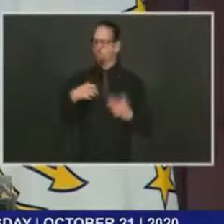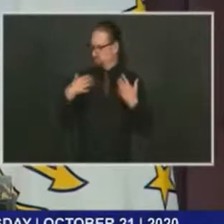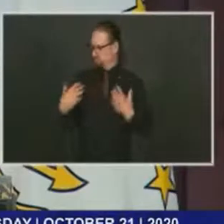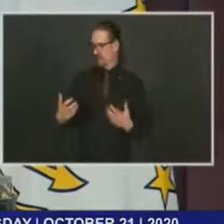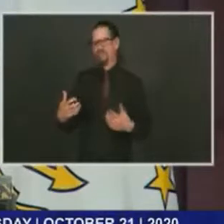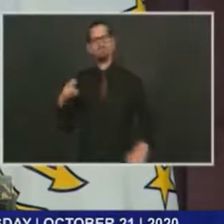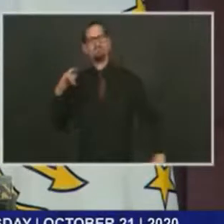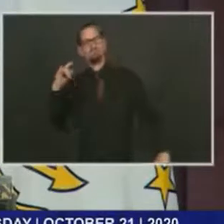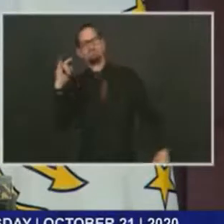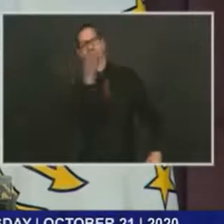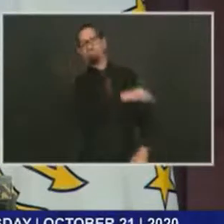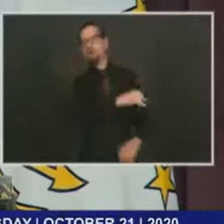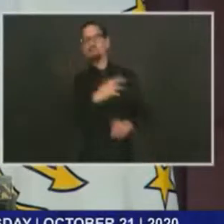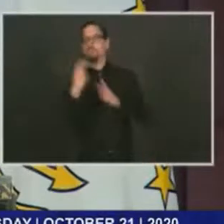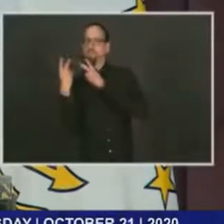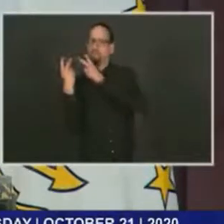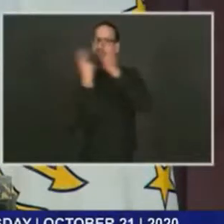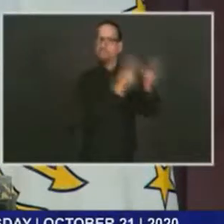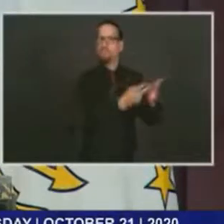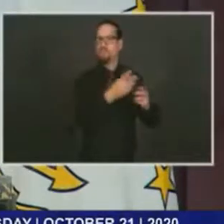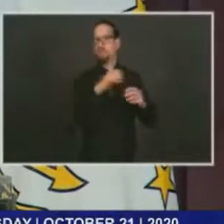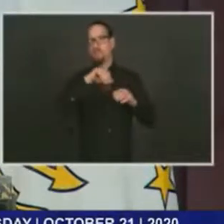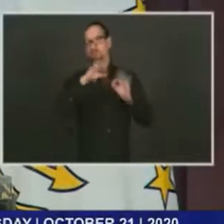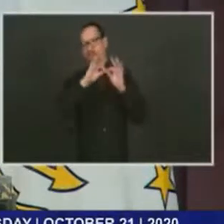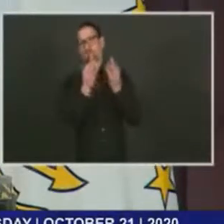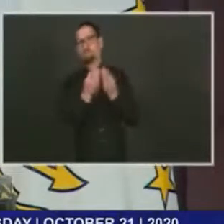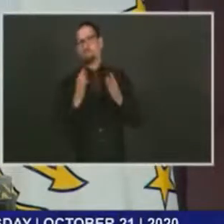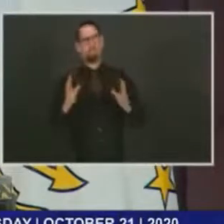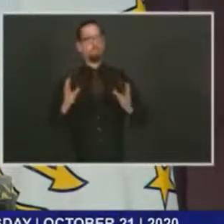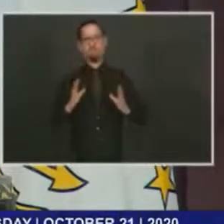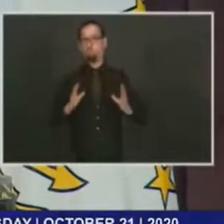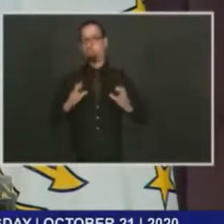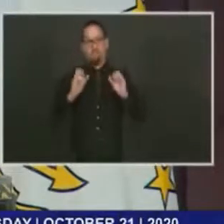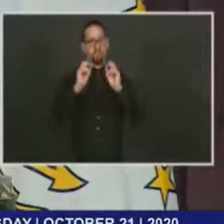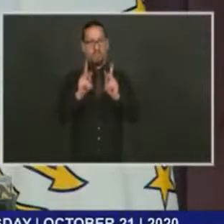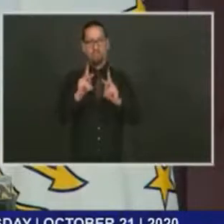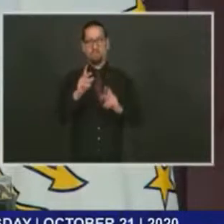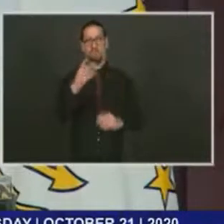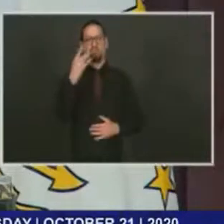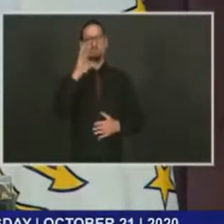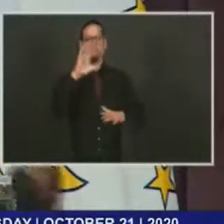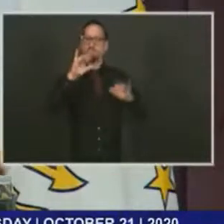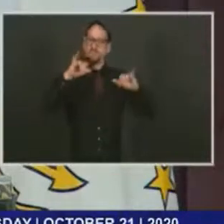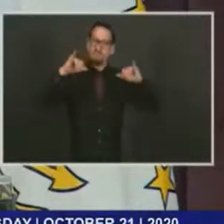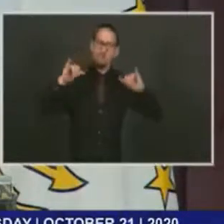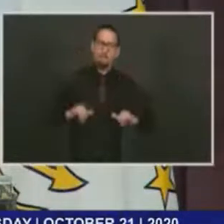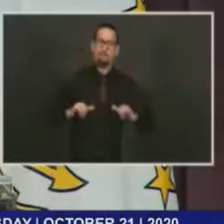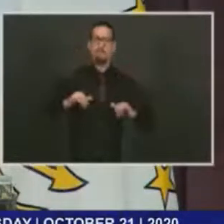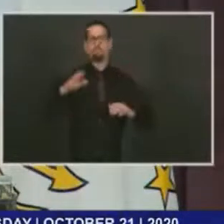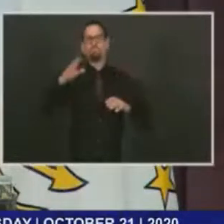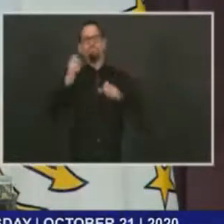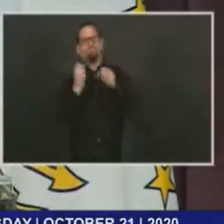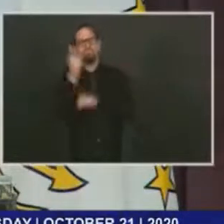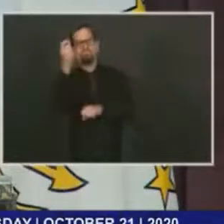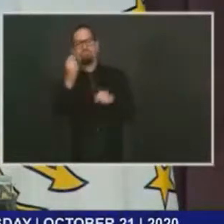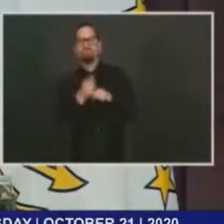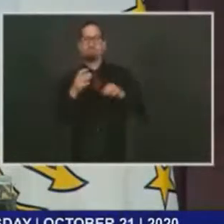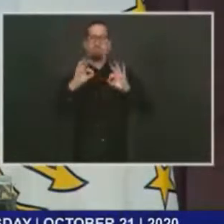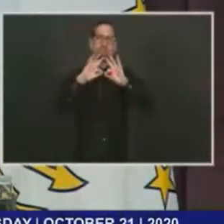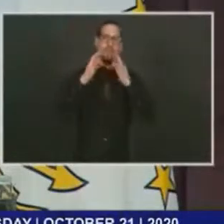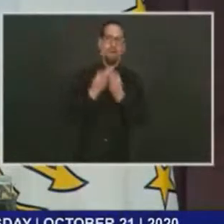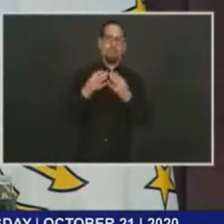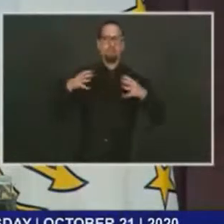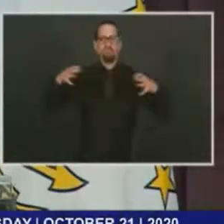friends. You may decide that you want to have your traditional Thanksgiving where you invite over 20 friends